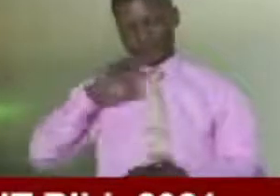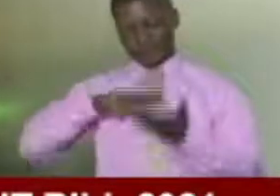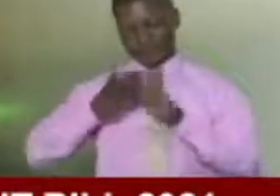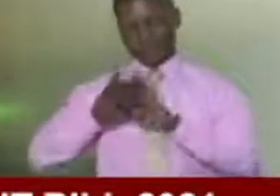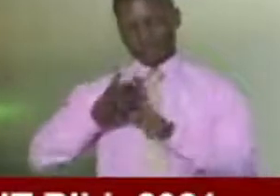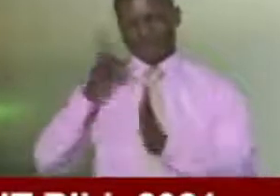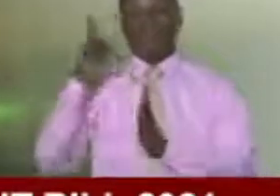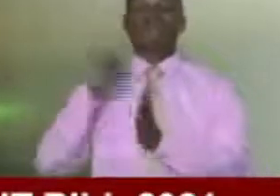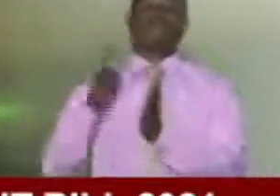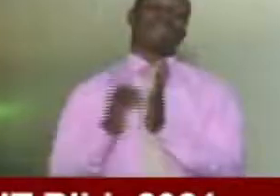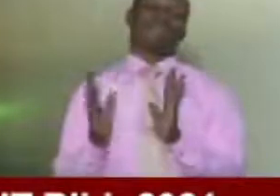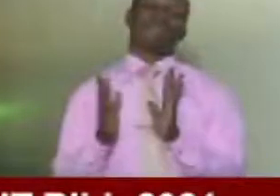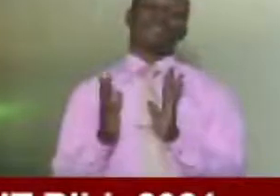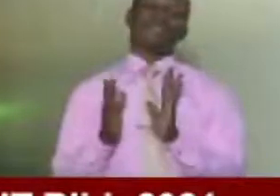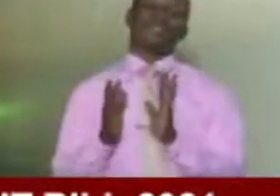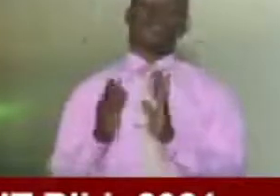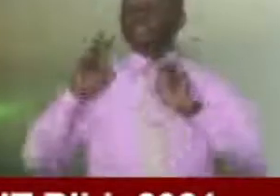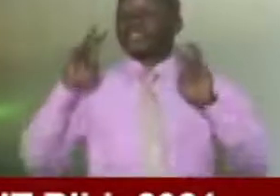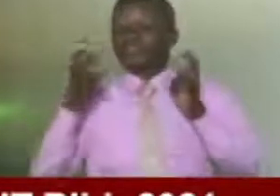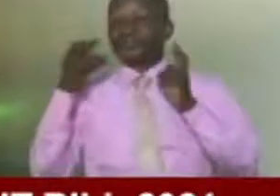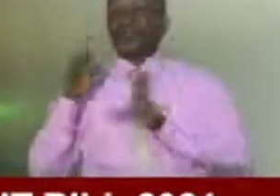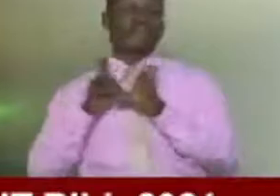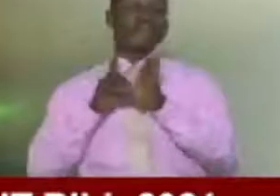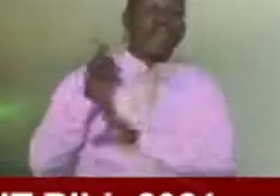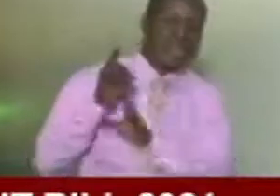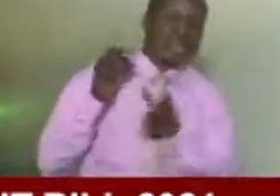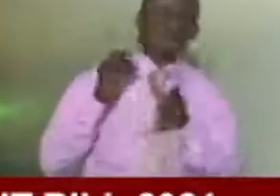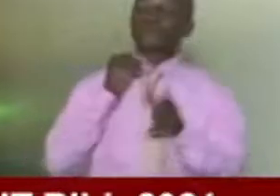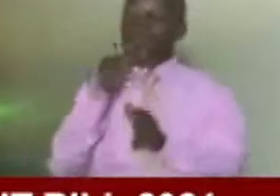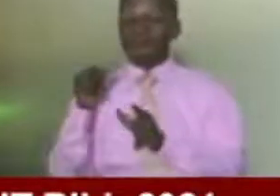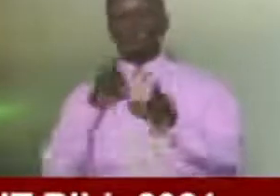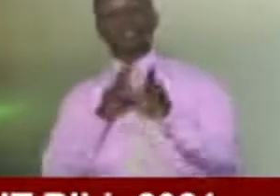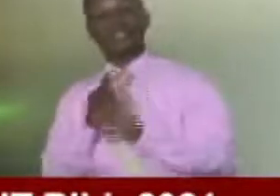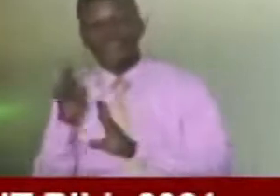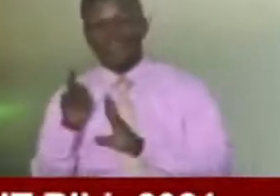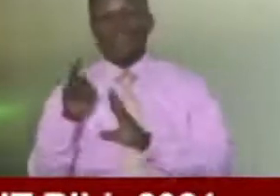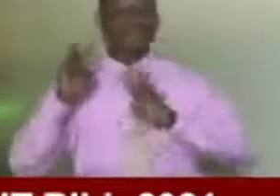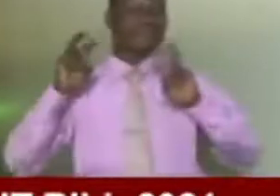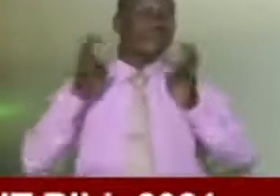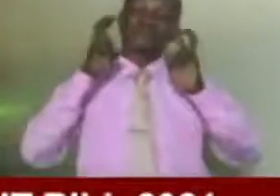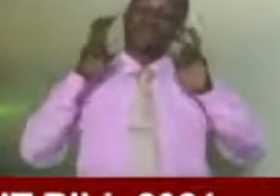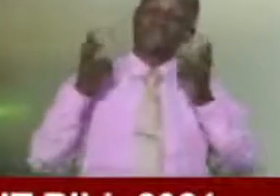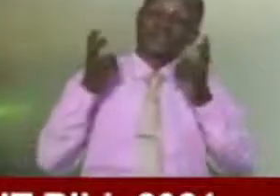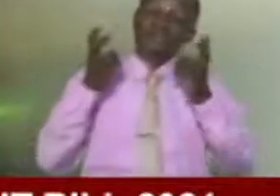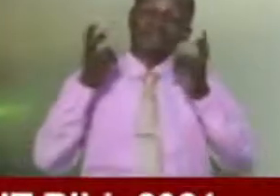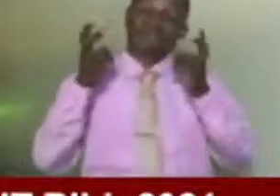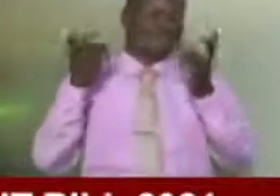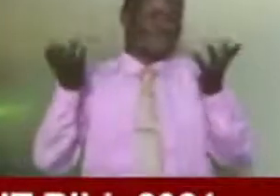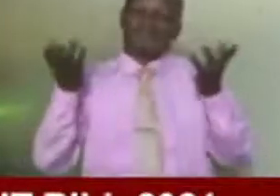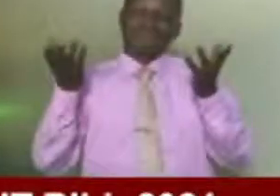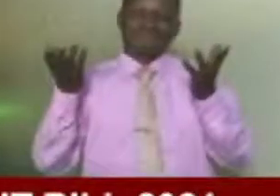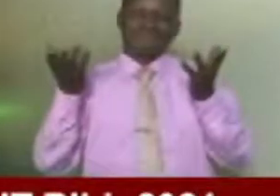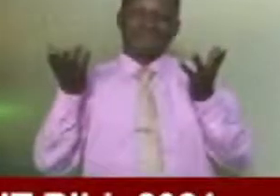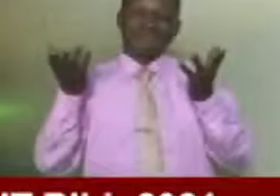and indirect primaries is not the only action in that bill. There are several others. So it should be passed immediately. And one thing is